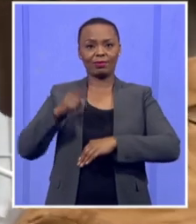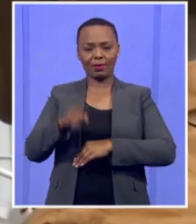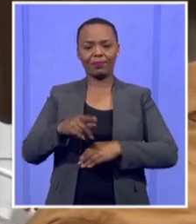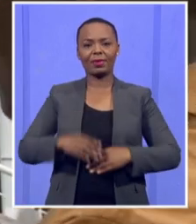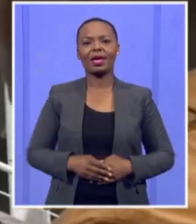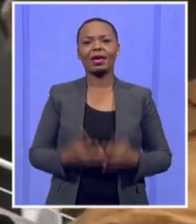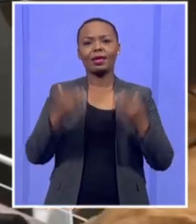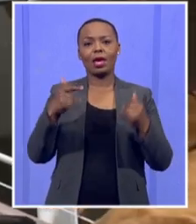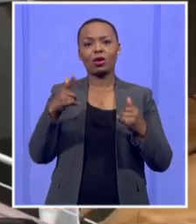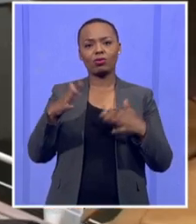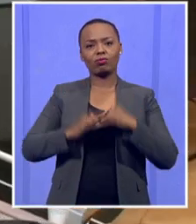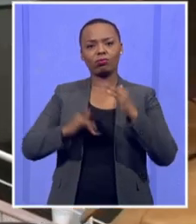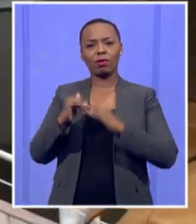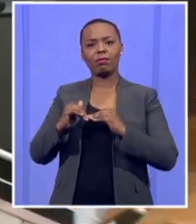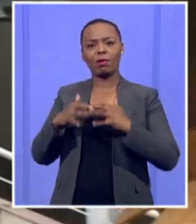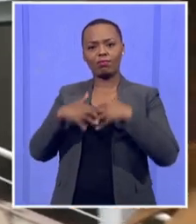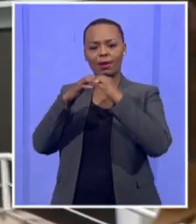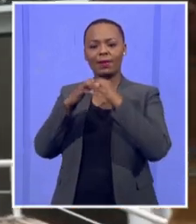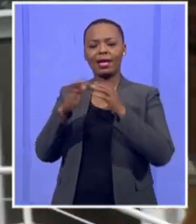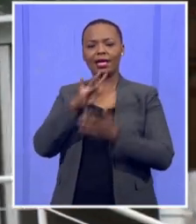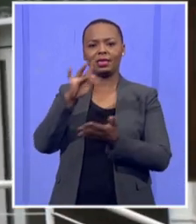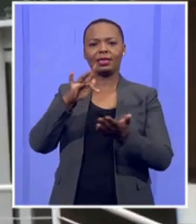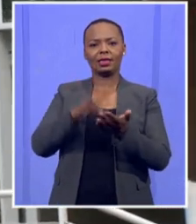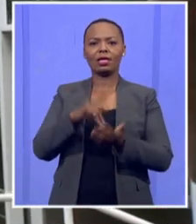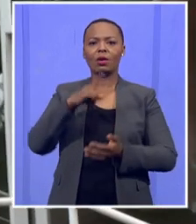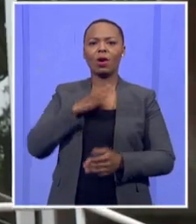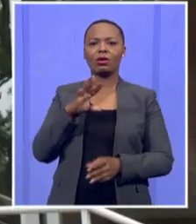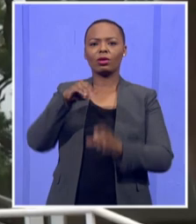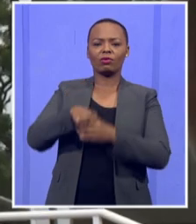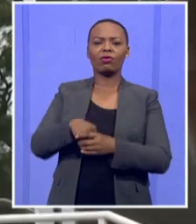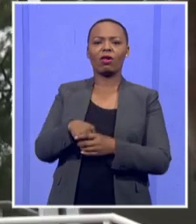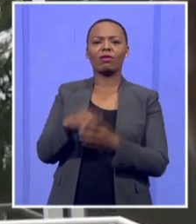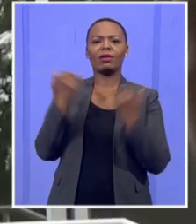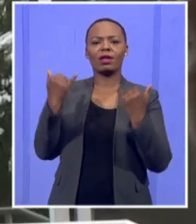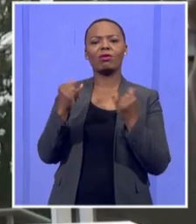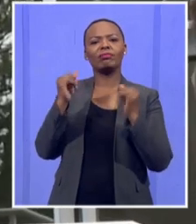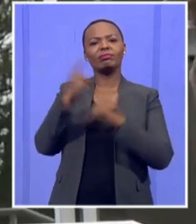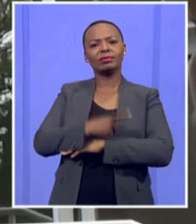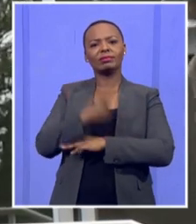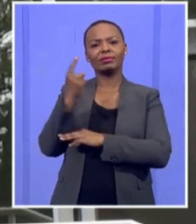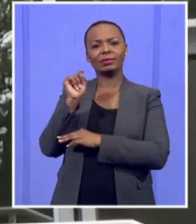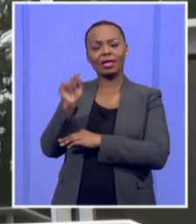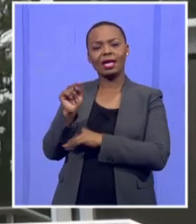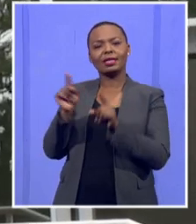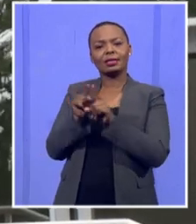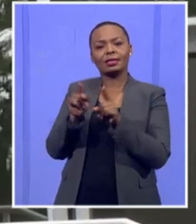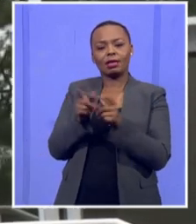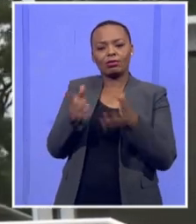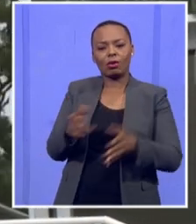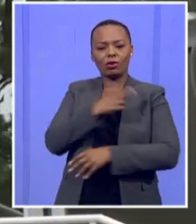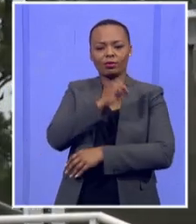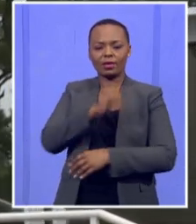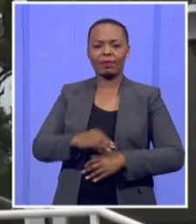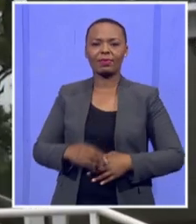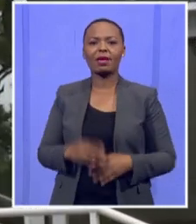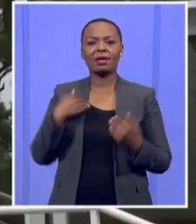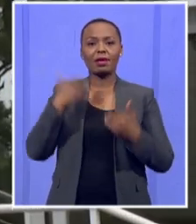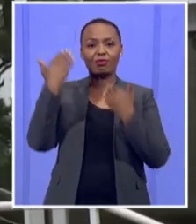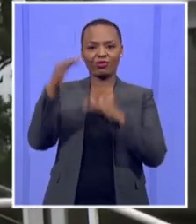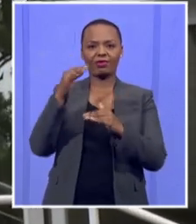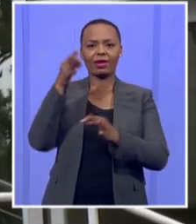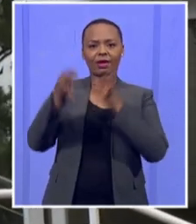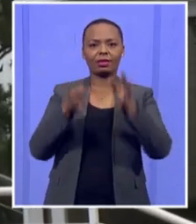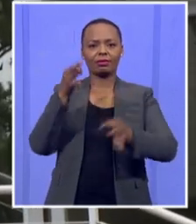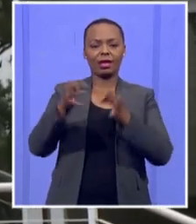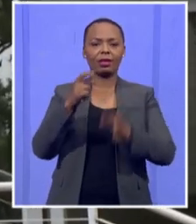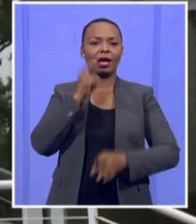You guys built the center here. Just talk to us about why you guys wanted to be involved with this state hospital. Certainly. Let me explain to you very briefly what we do, then you'll